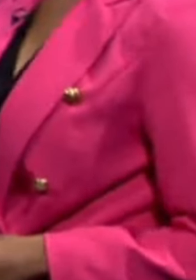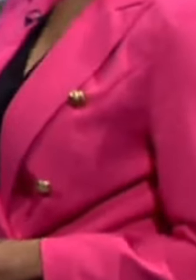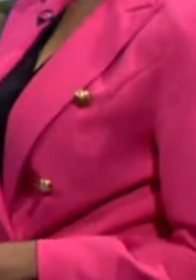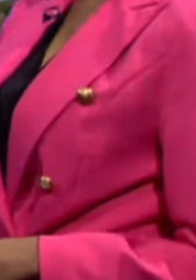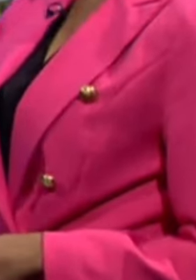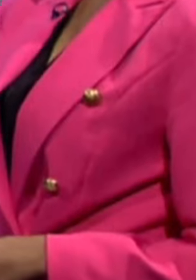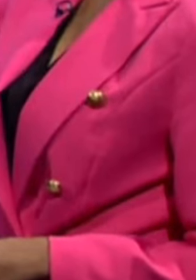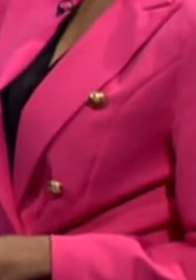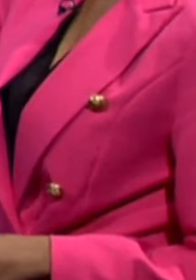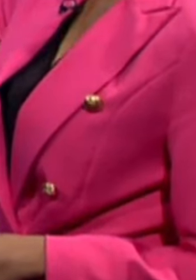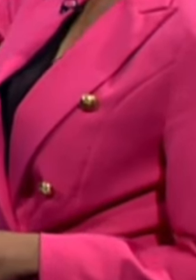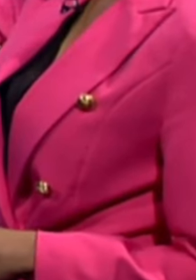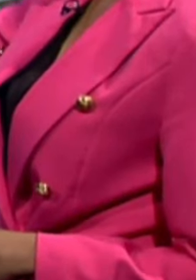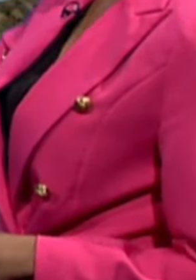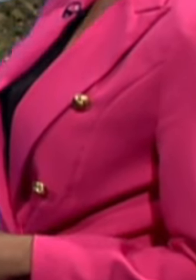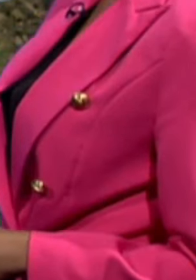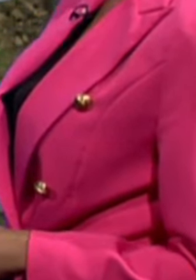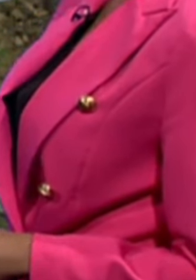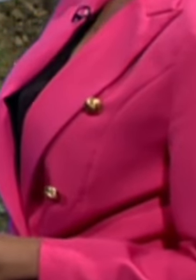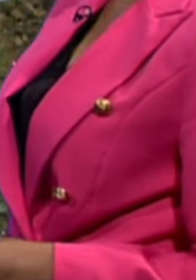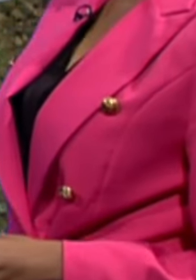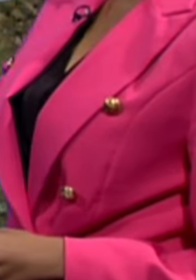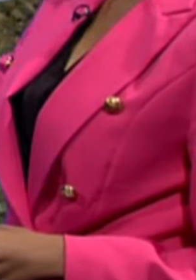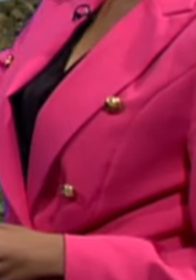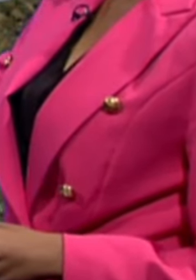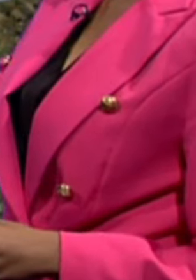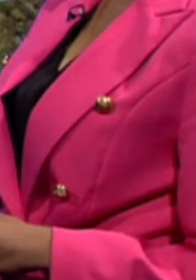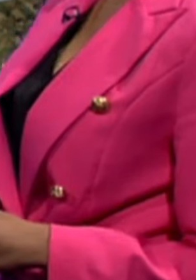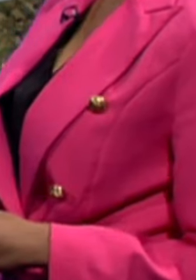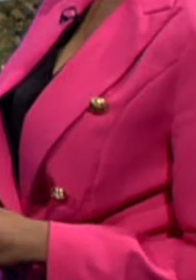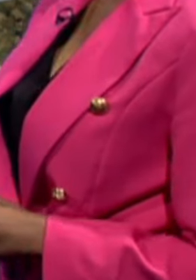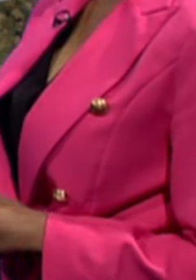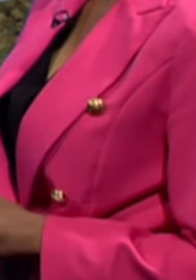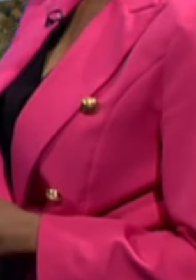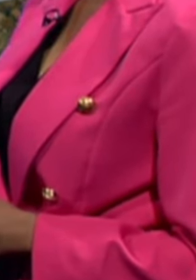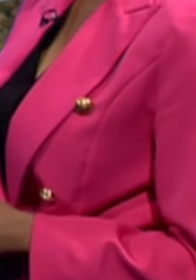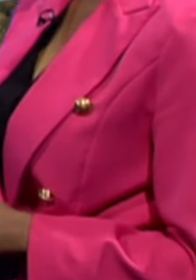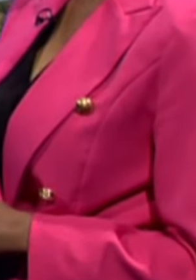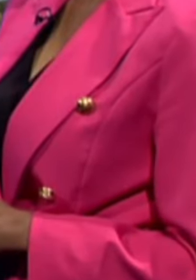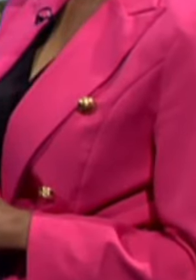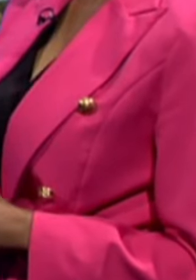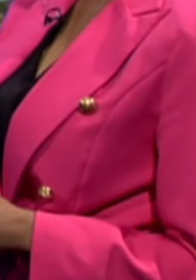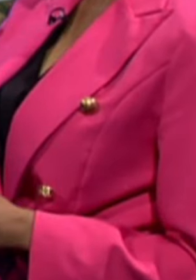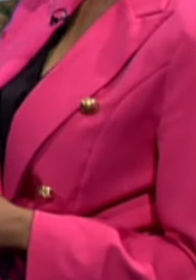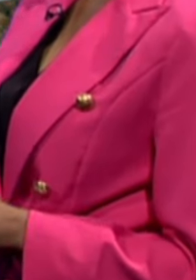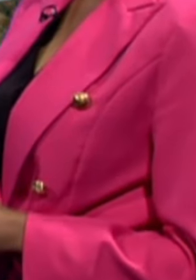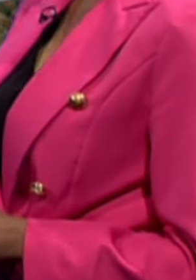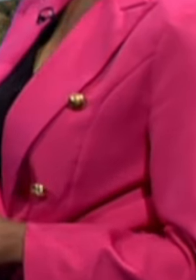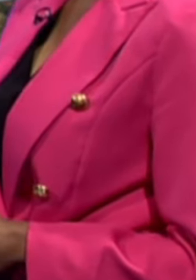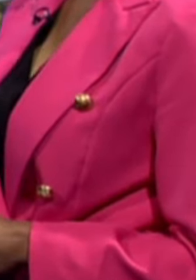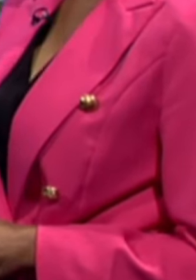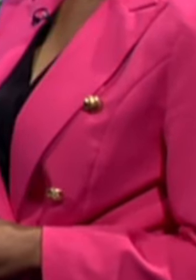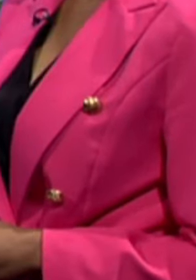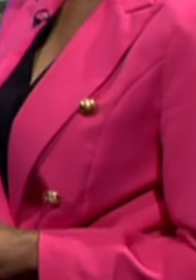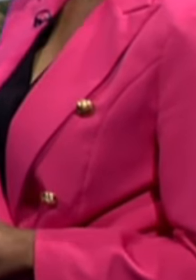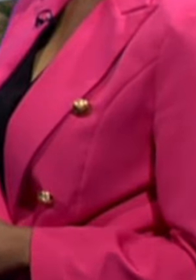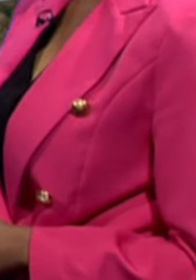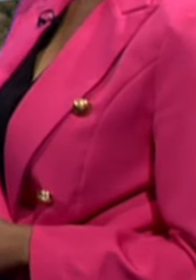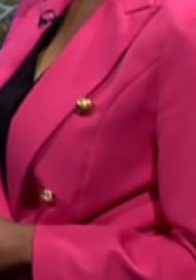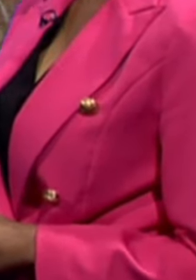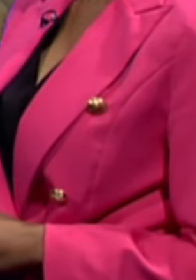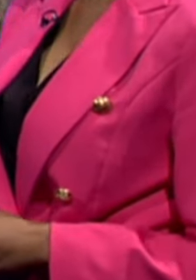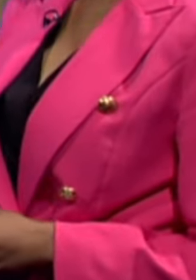rona Gauteng go tla nna le kgone go nna le pula Bronkhorstspruit ka grata di le 17 go ya go di le 20 Super Springs ke re gata di le 14 go ya